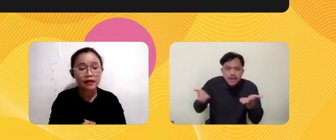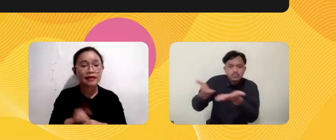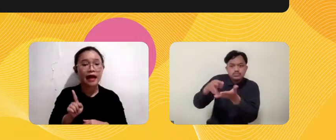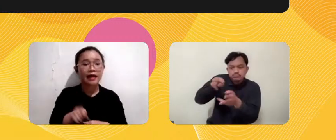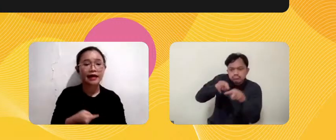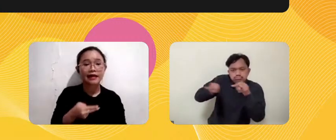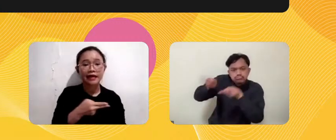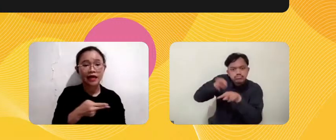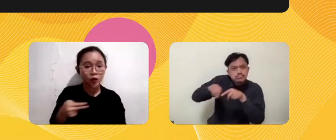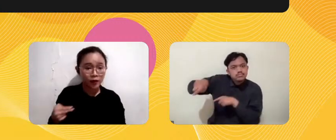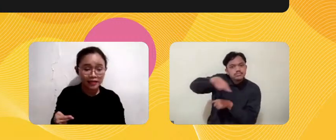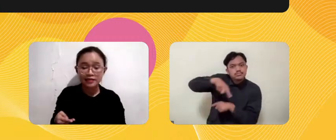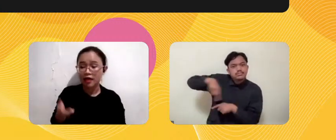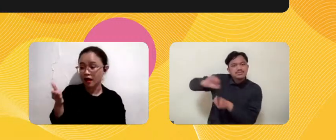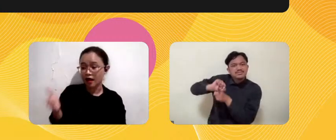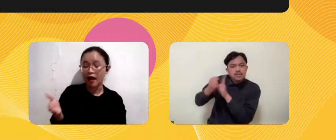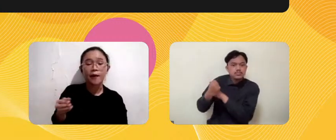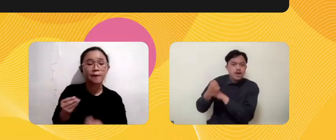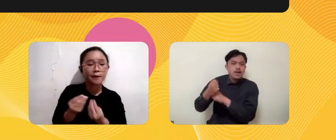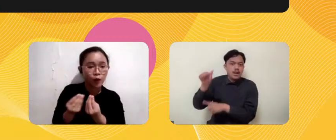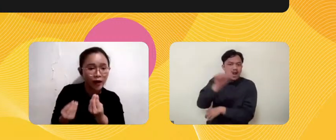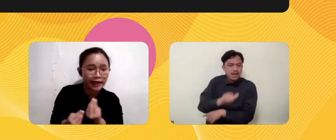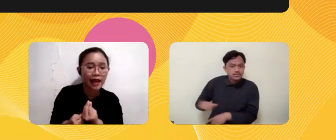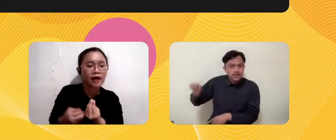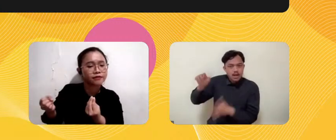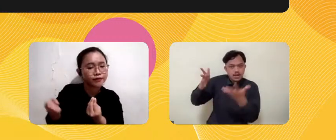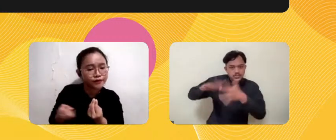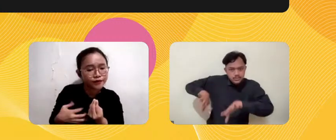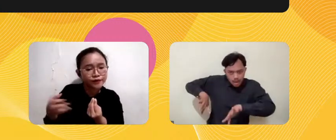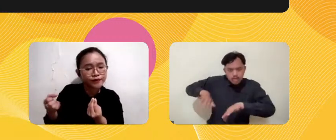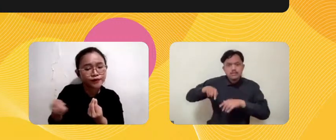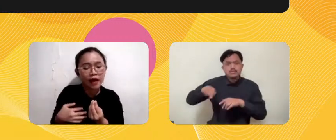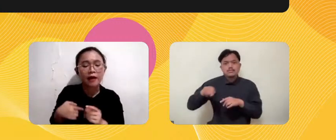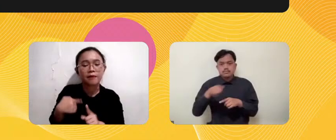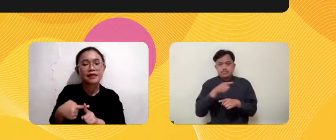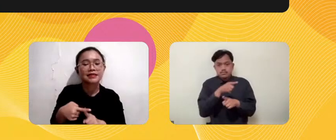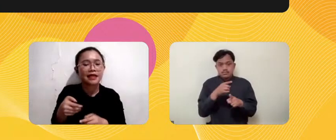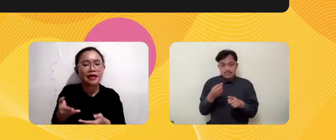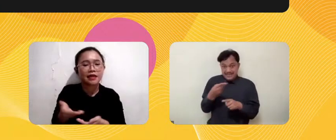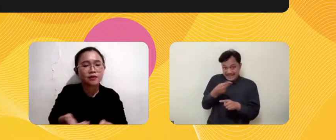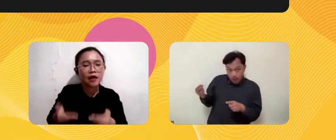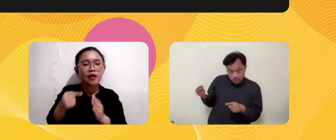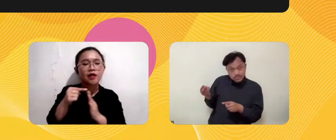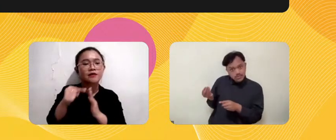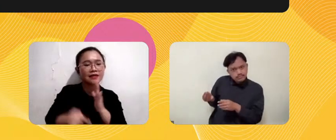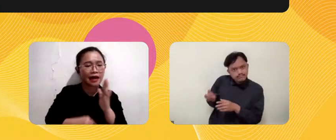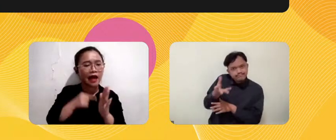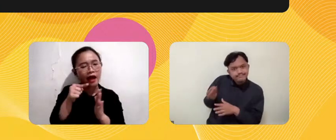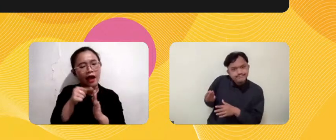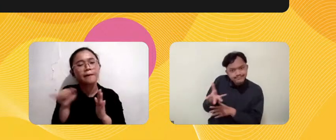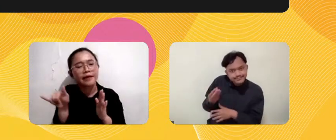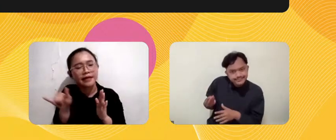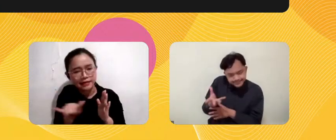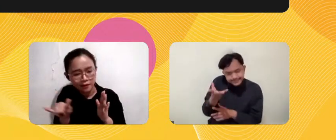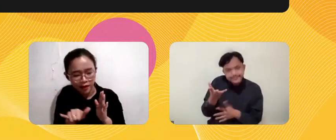child marriage, which is also a prevalent issue in Sri Lanka as well, and how